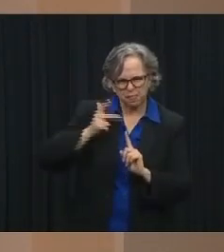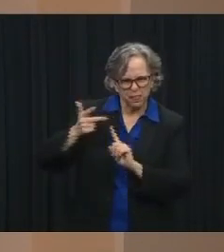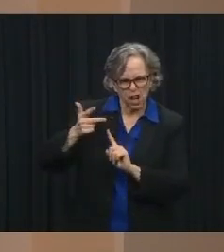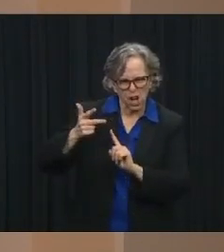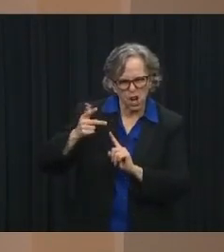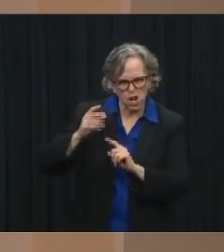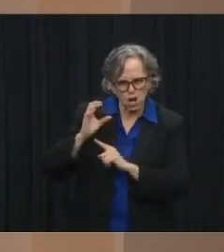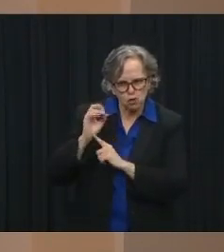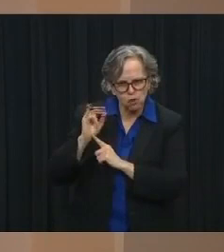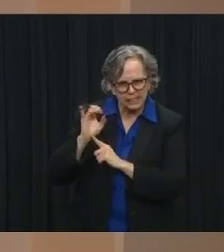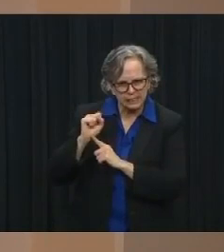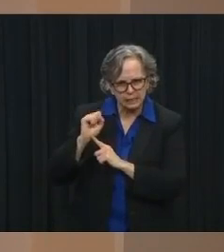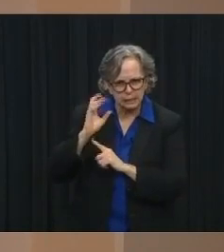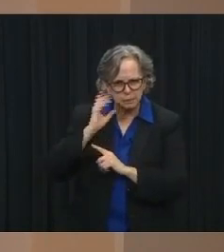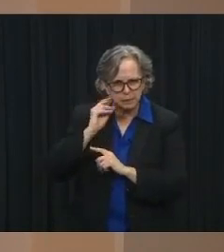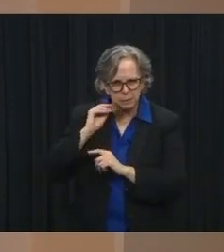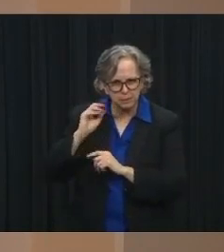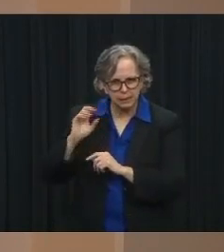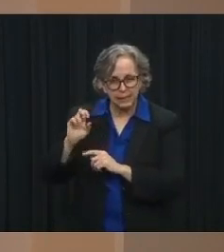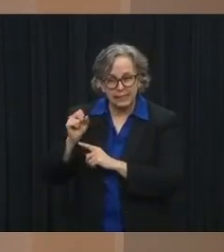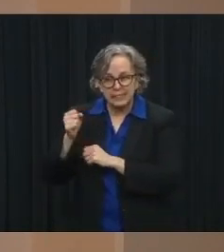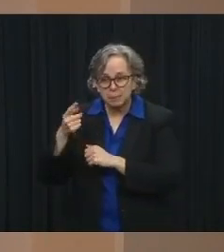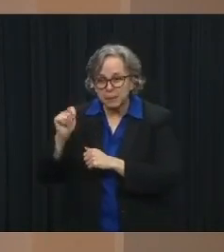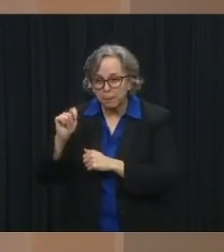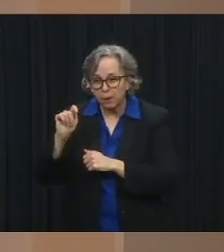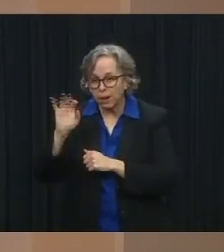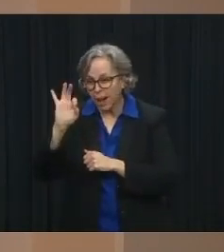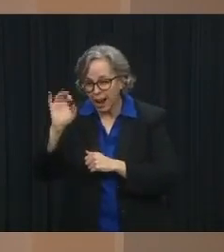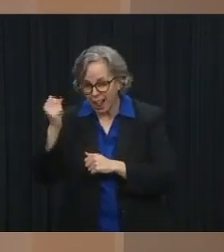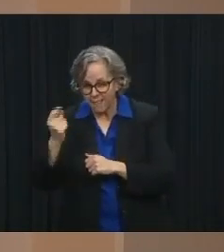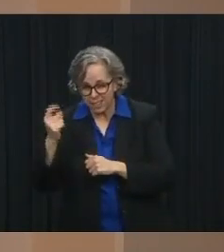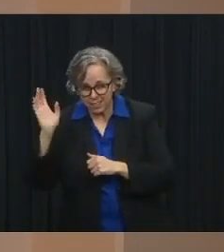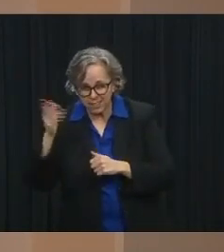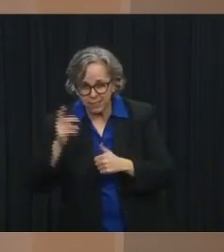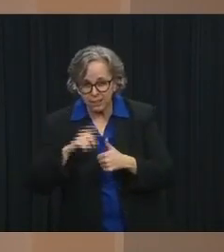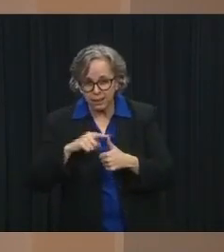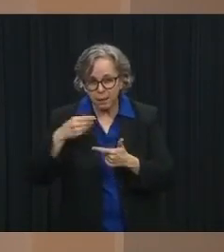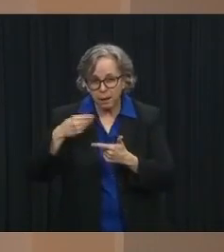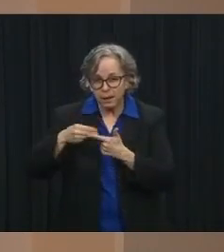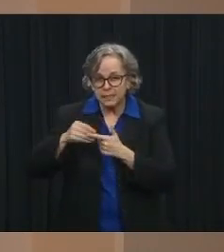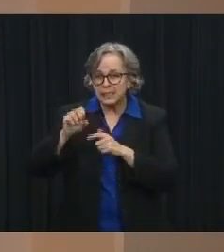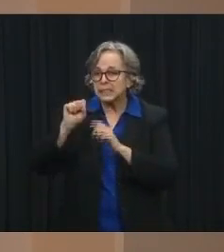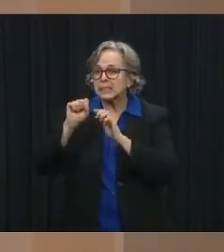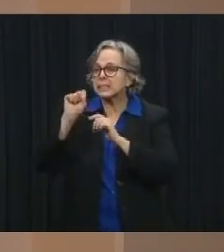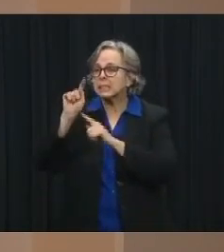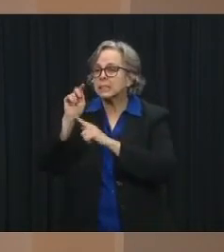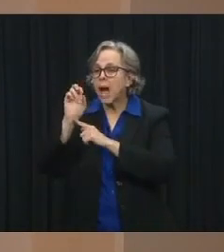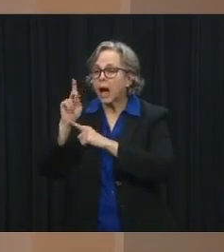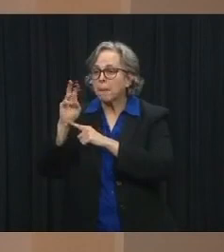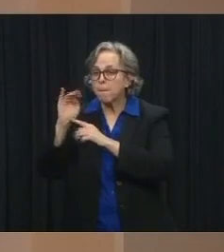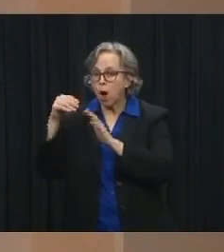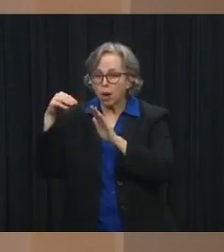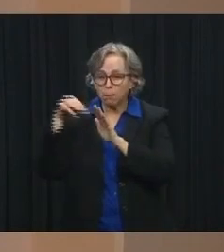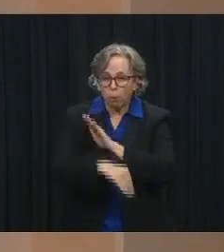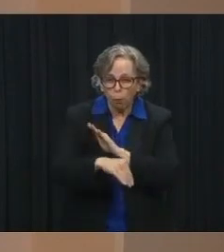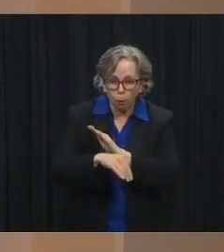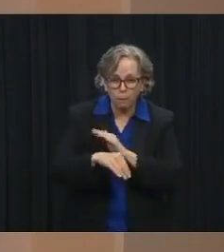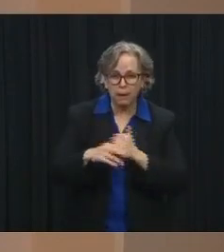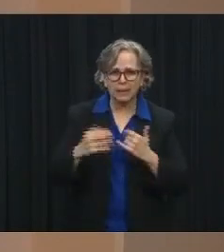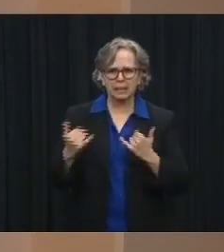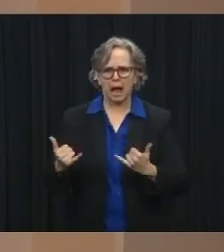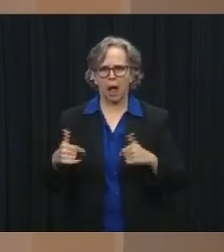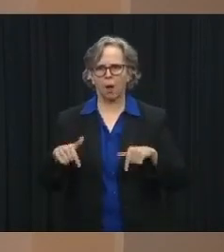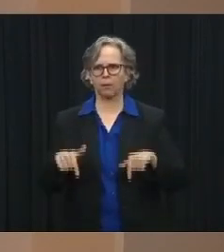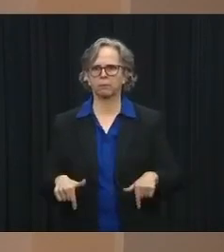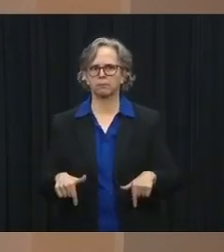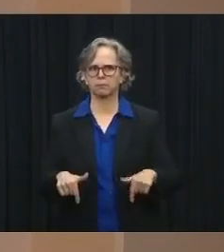now the coronavirus pandemic. And all of them bring unique challenges. Every one of them is a little bit different than the